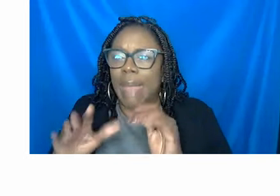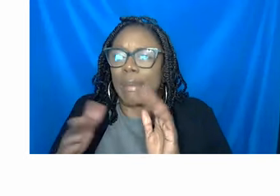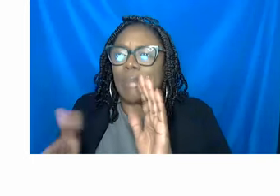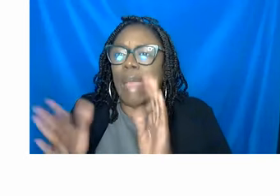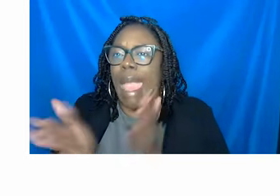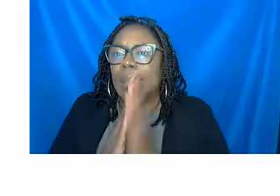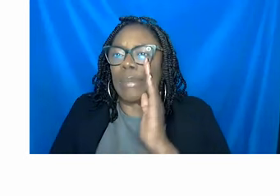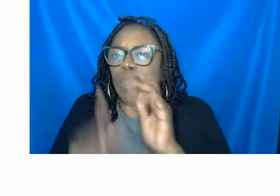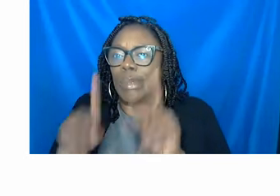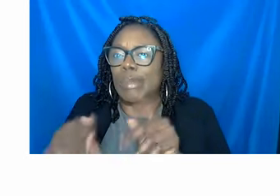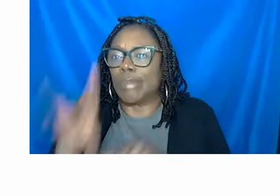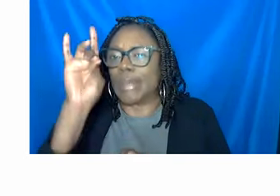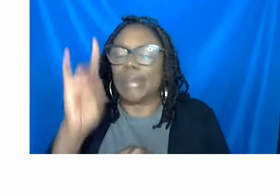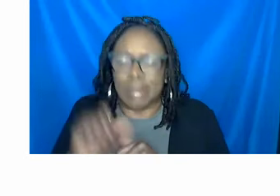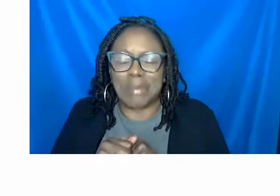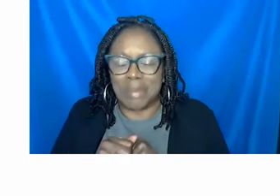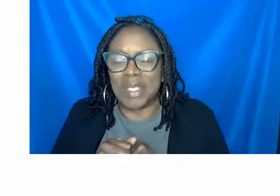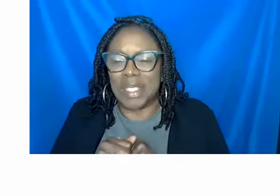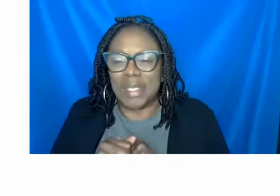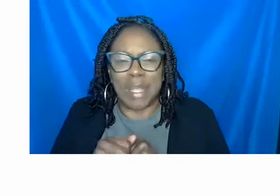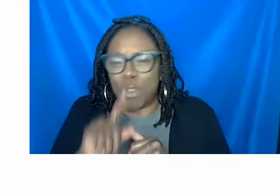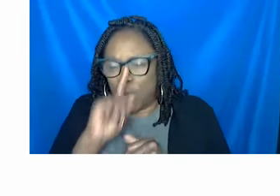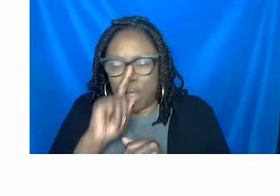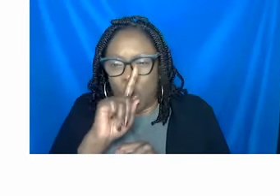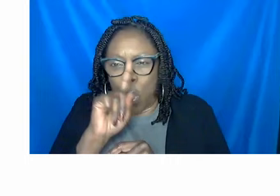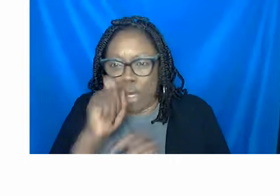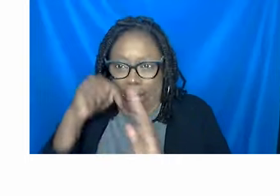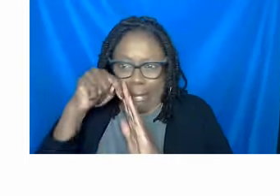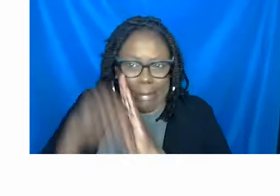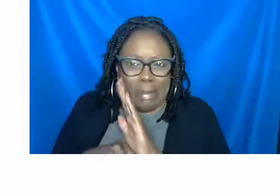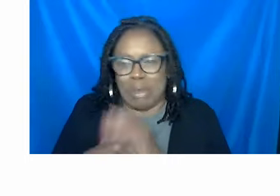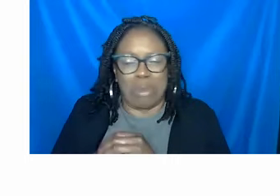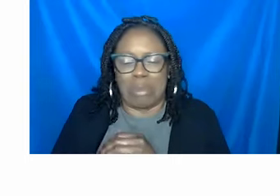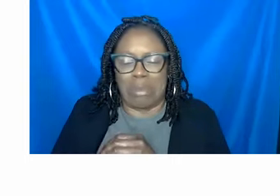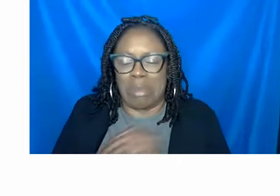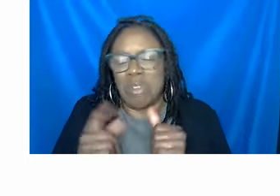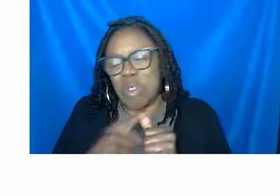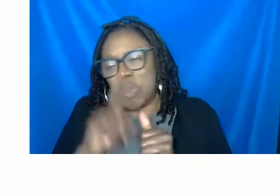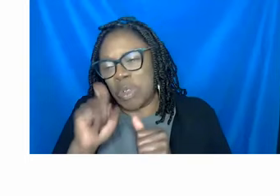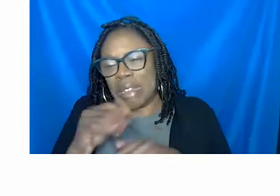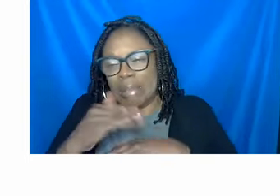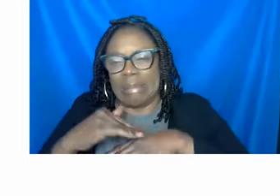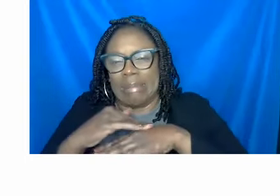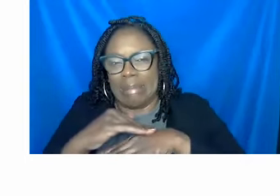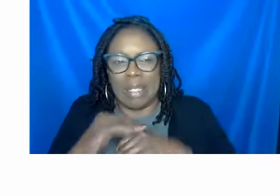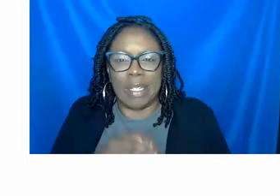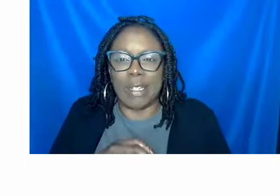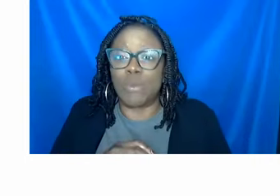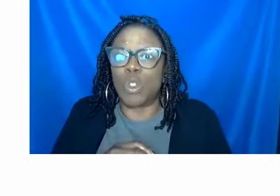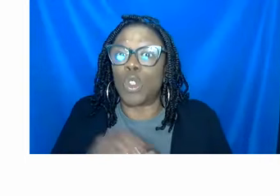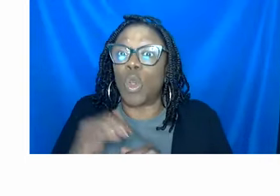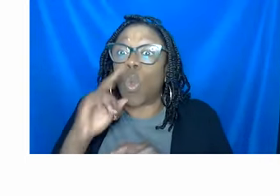stakes. Questions, because we do have a first question coming up, and this goes to